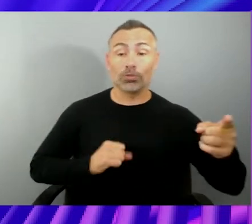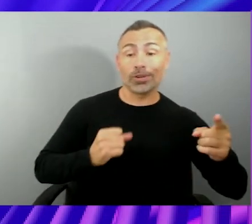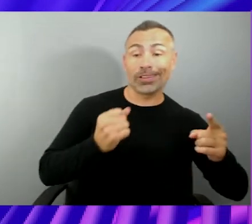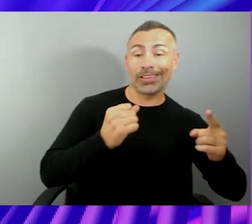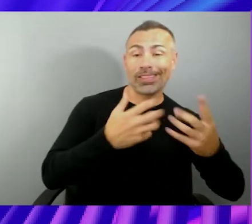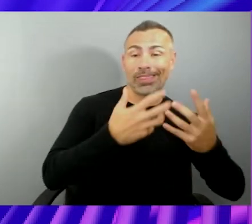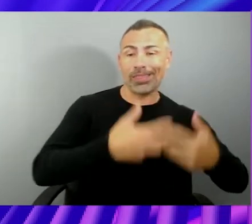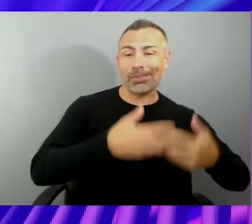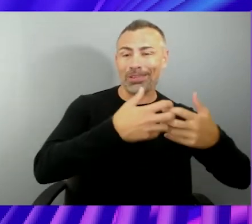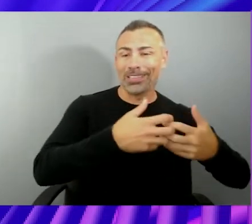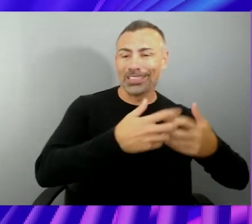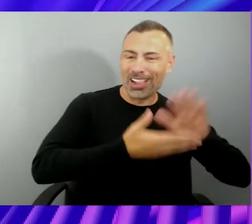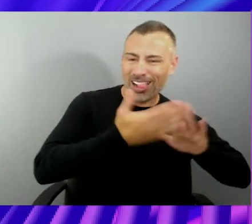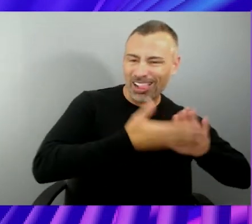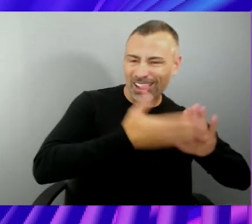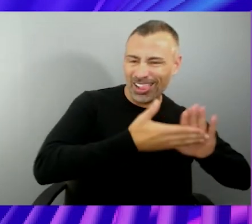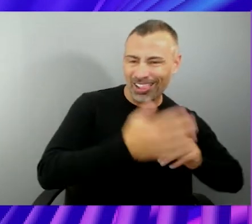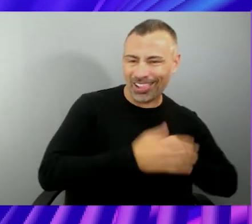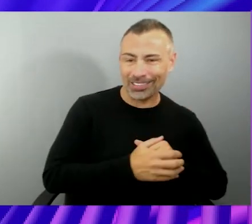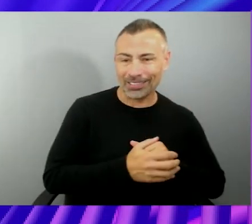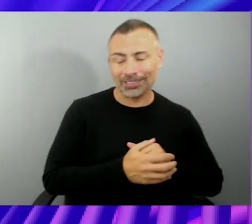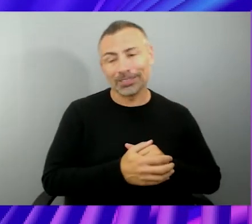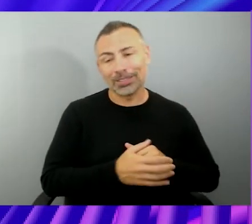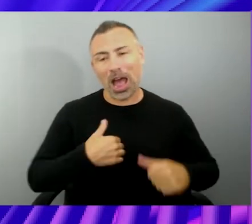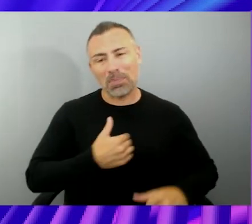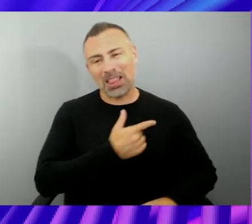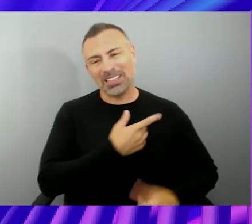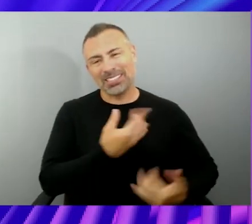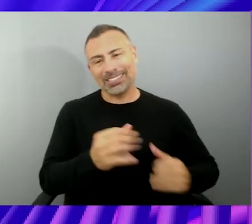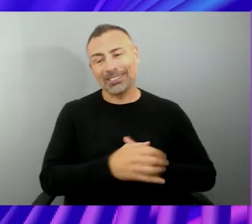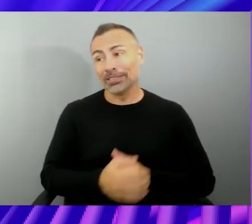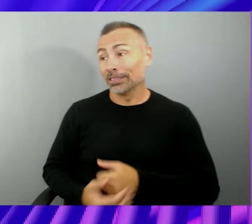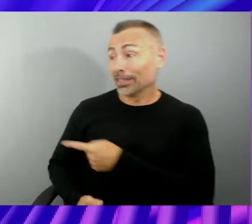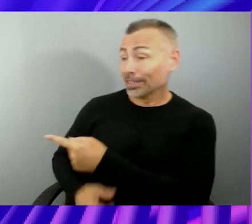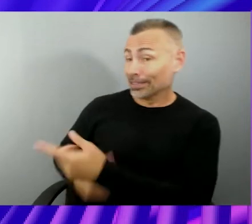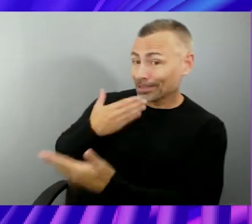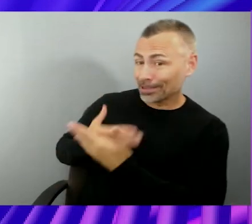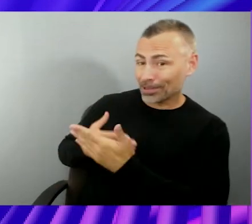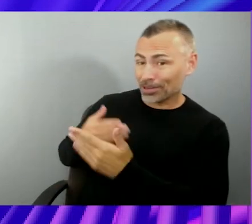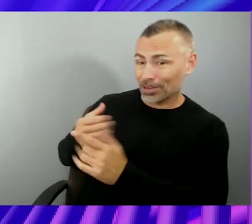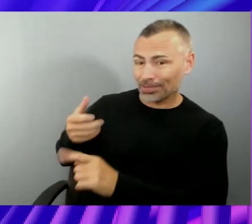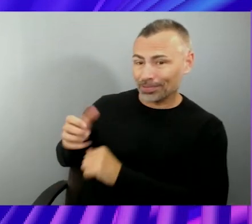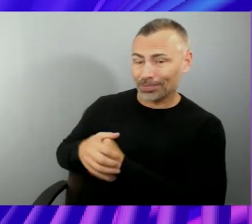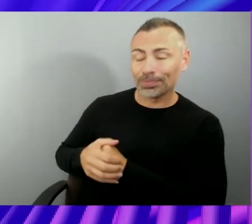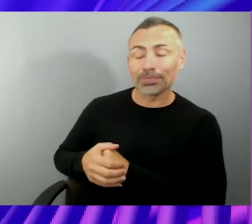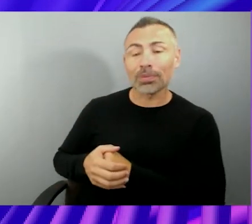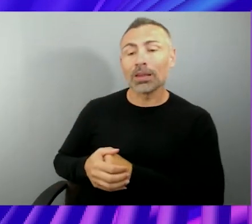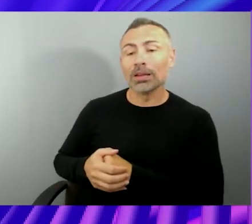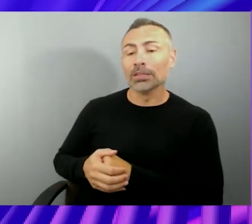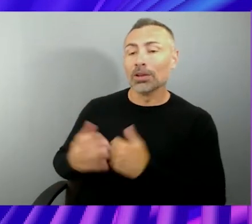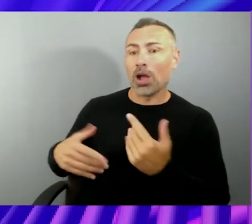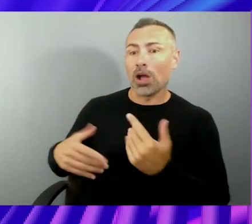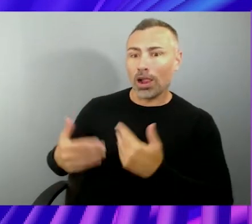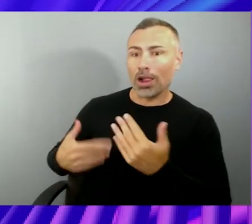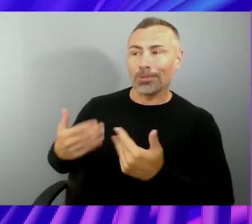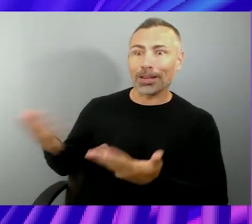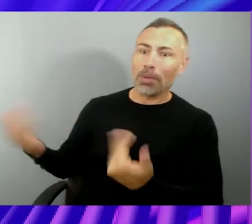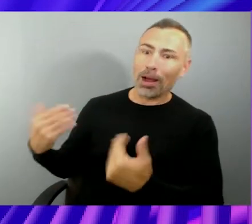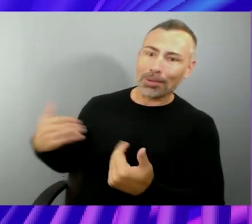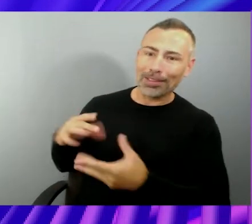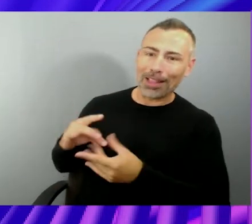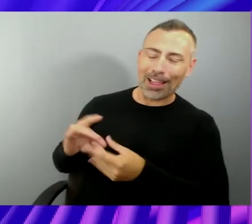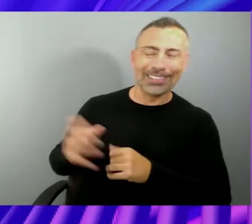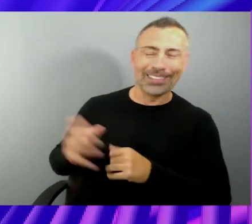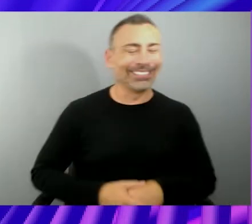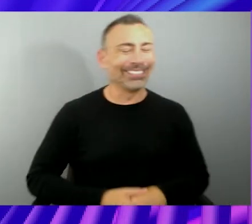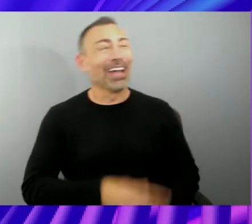on, that was a good explanation. It's coming. Yes. It's coming. So it is coming. Fill the time with something. It's coming. This is exactly why